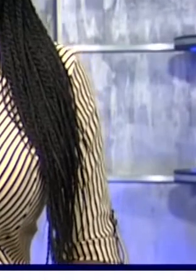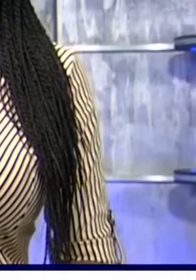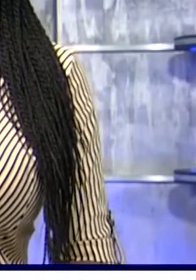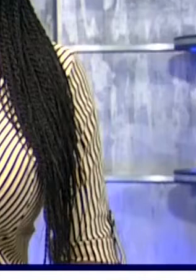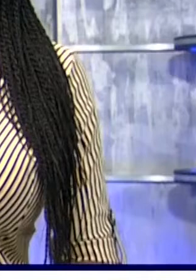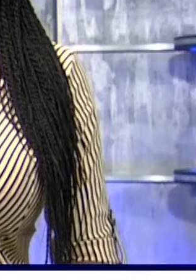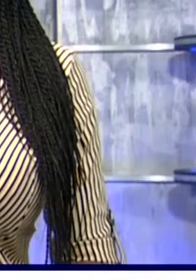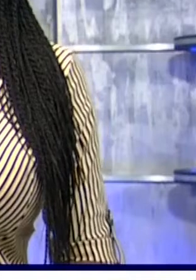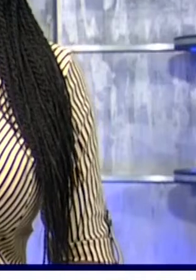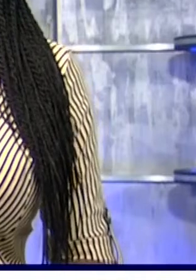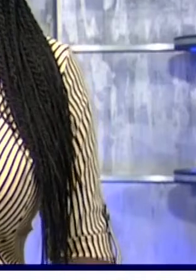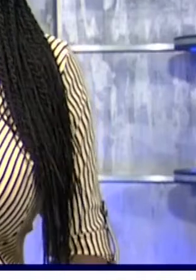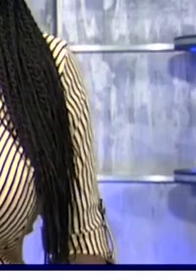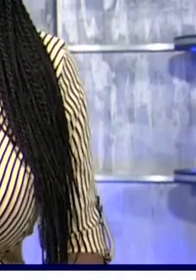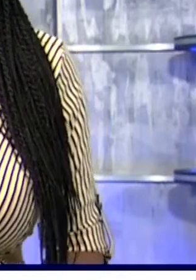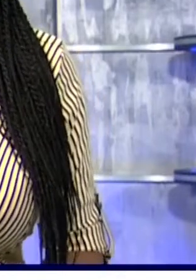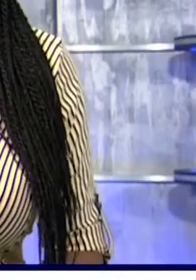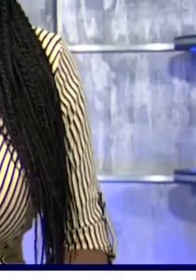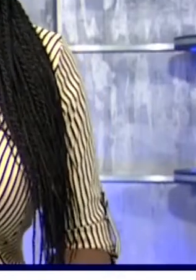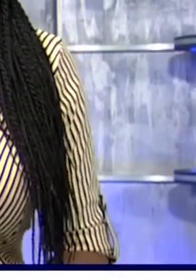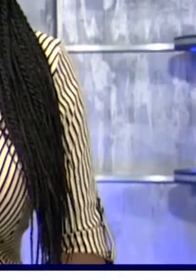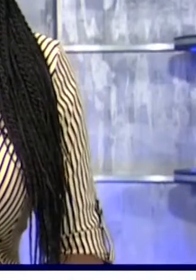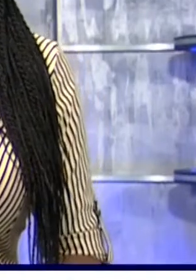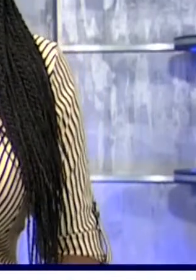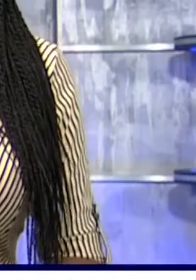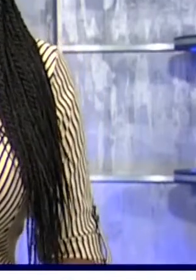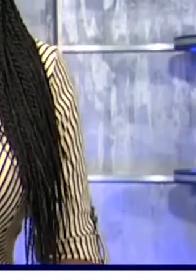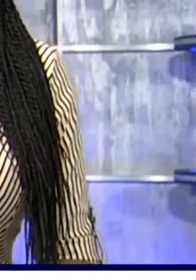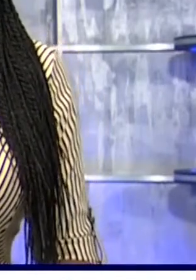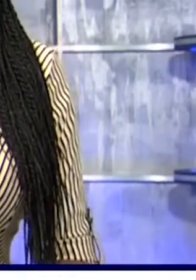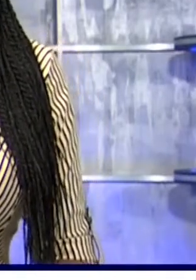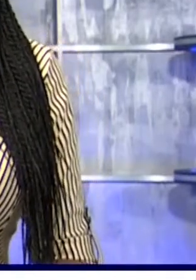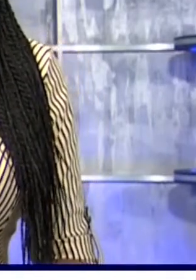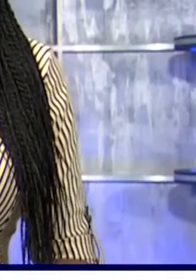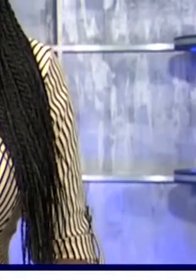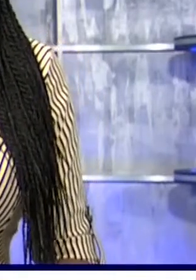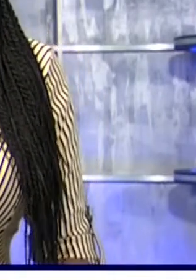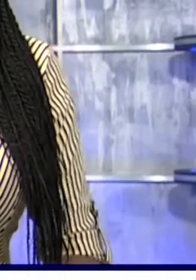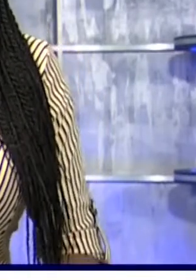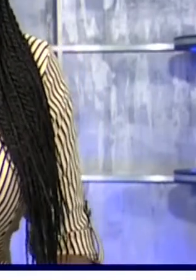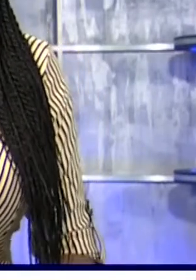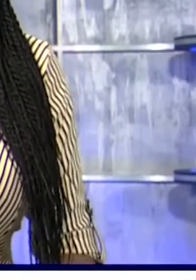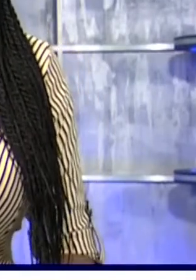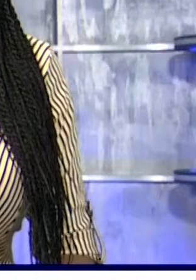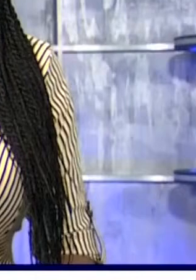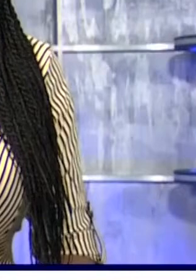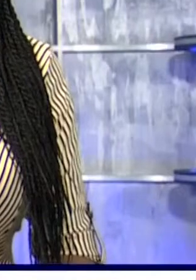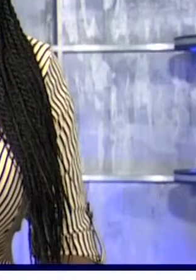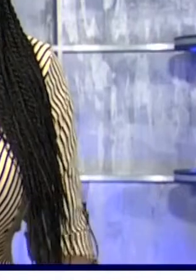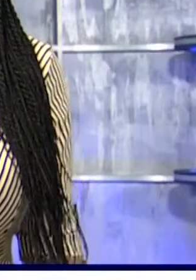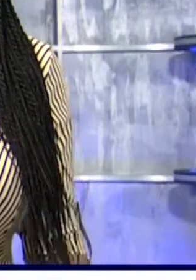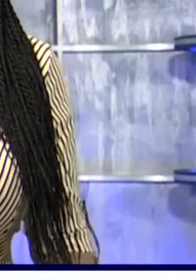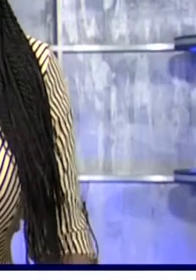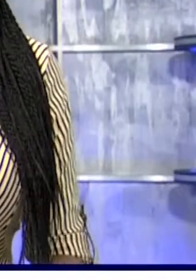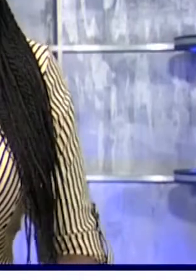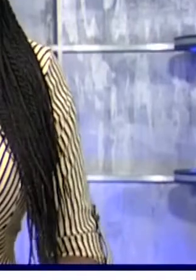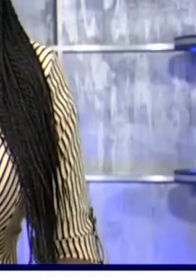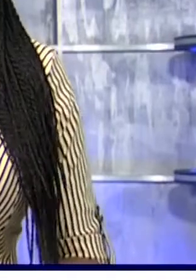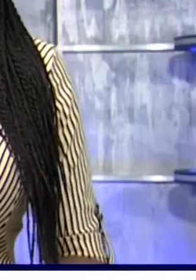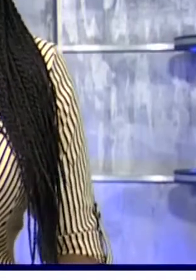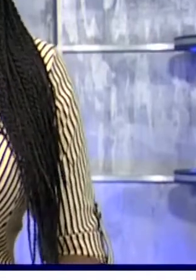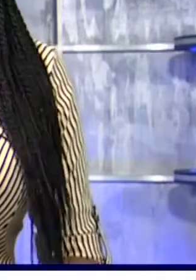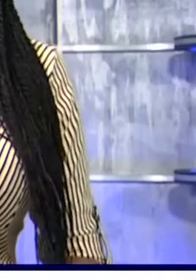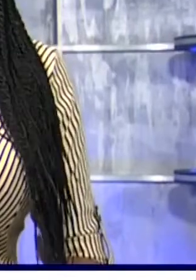And a very good evening to you. I'm Lisa Lord in Making Headlines. Experts discuss global debt and its relationship to Barbados and the